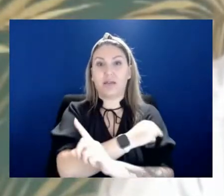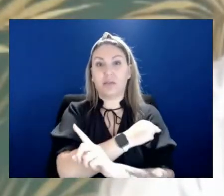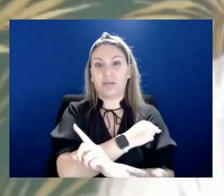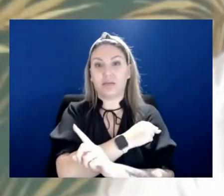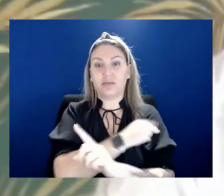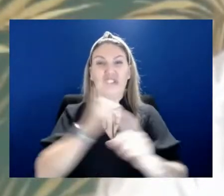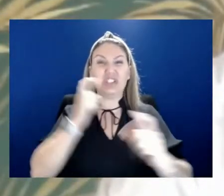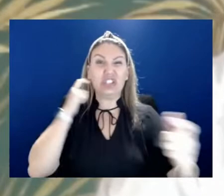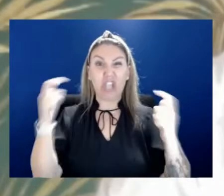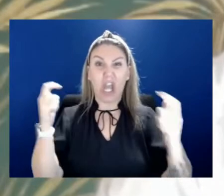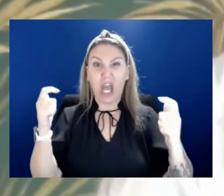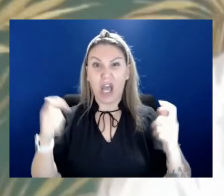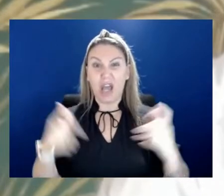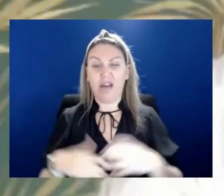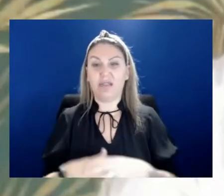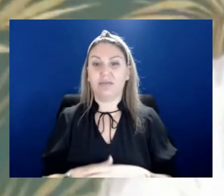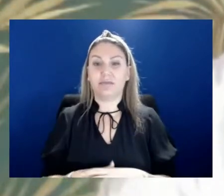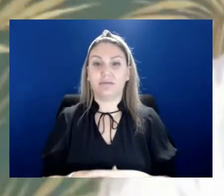We got the